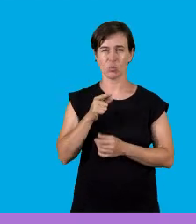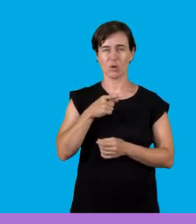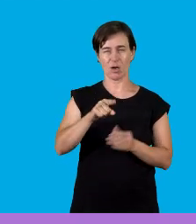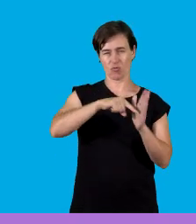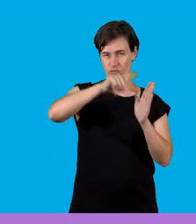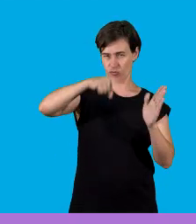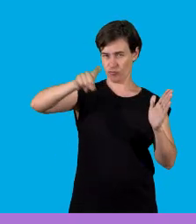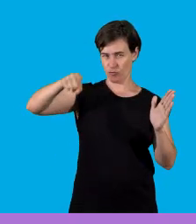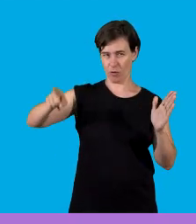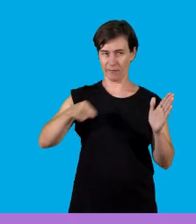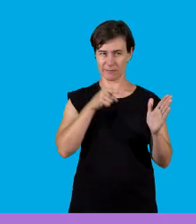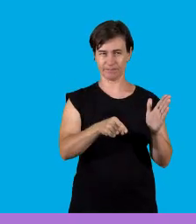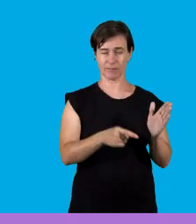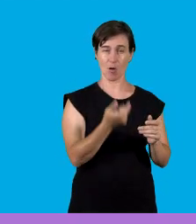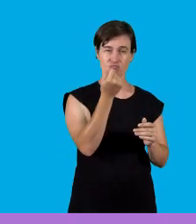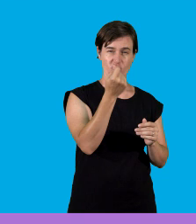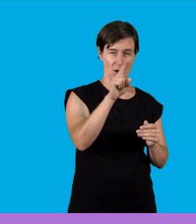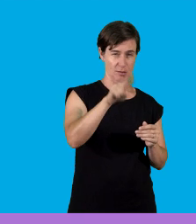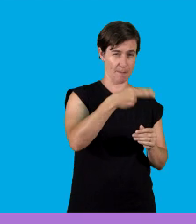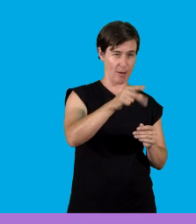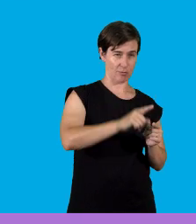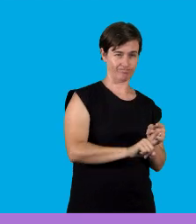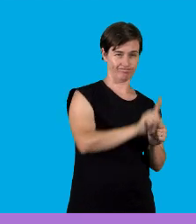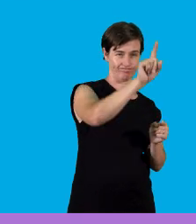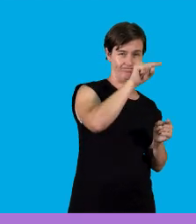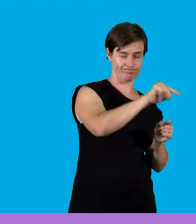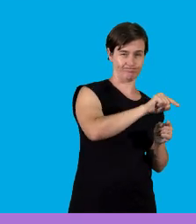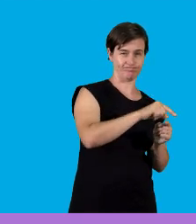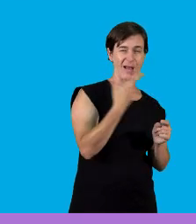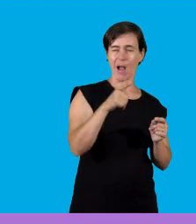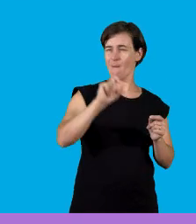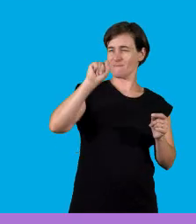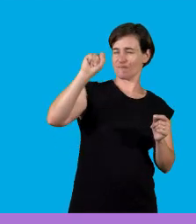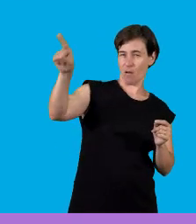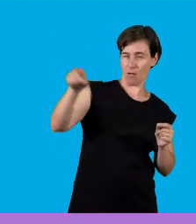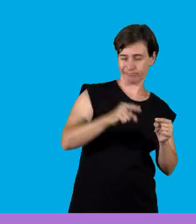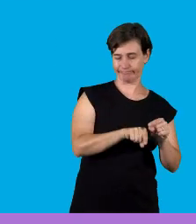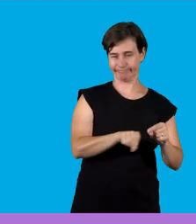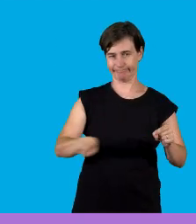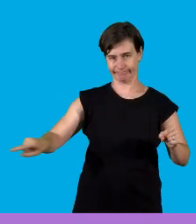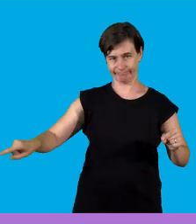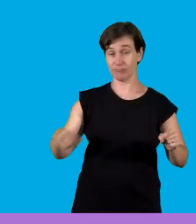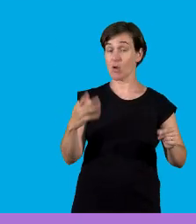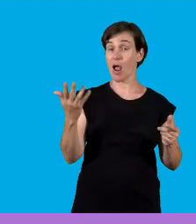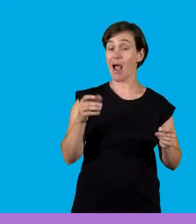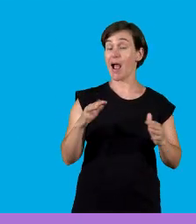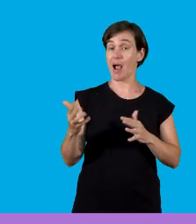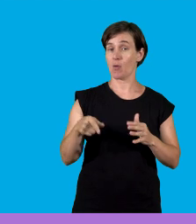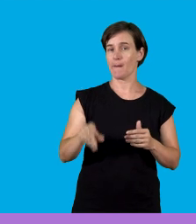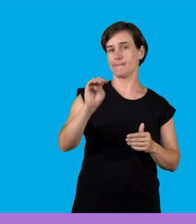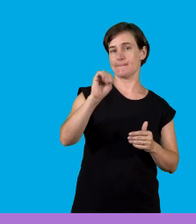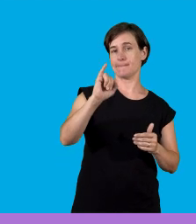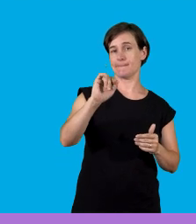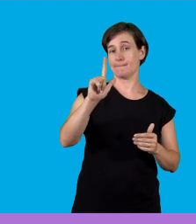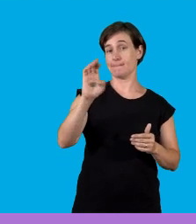graph, right? So here's our price in pounds, and here's our distance indicated in miles. Are